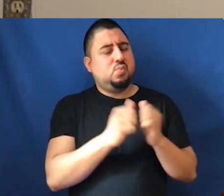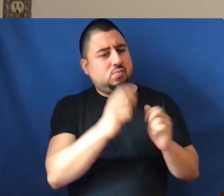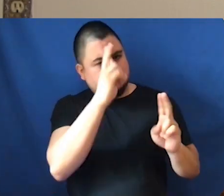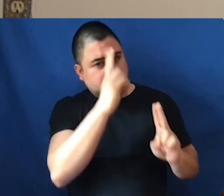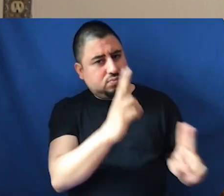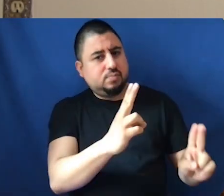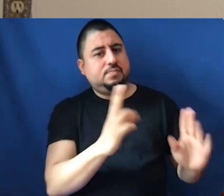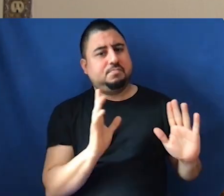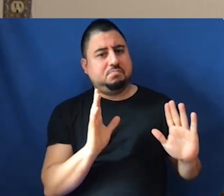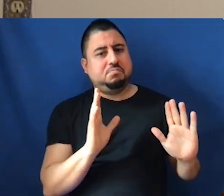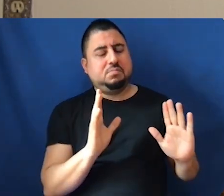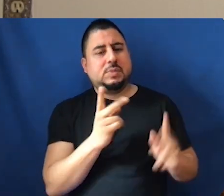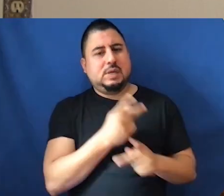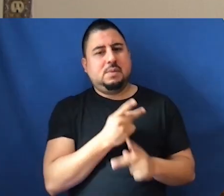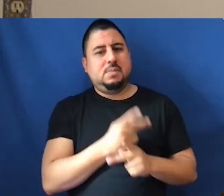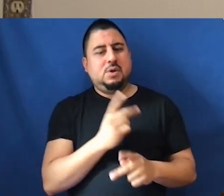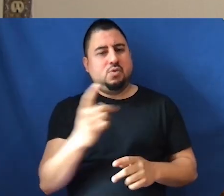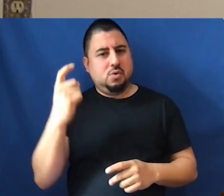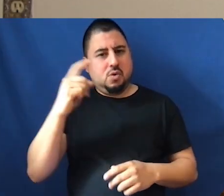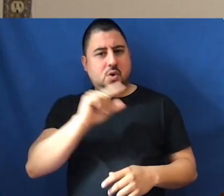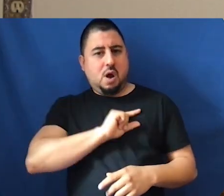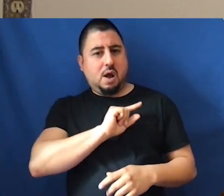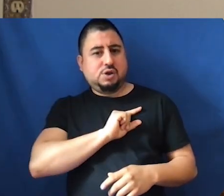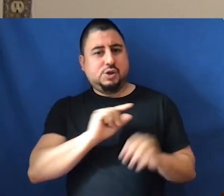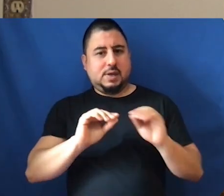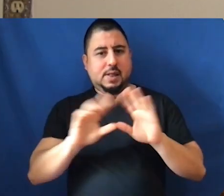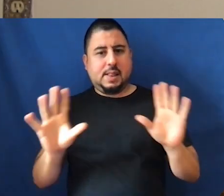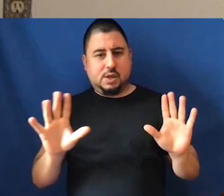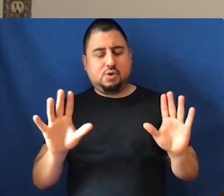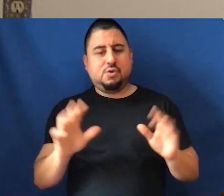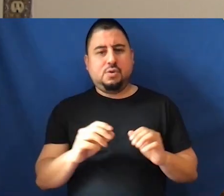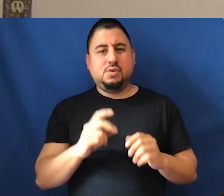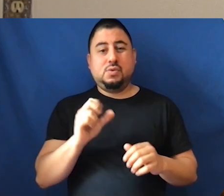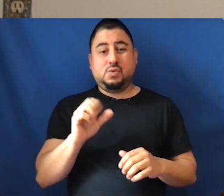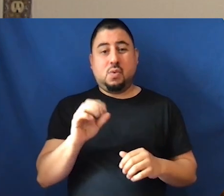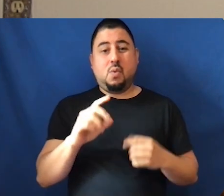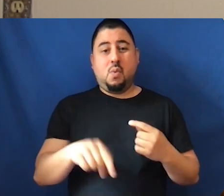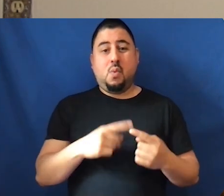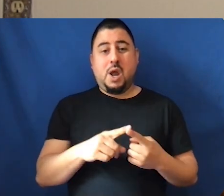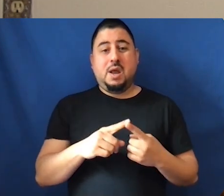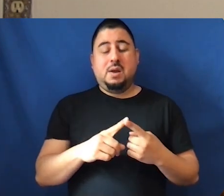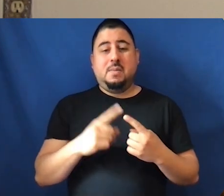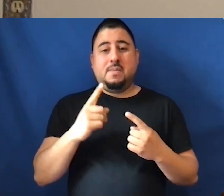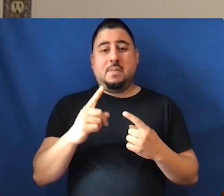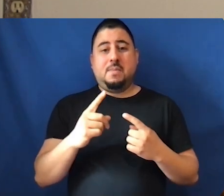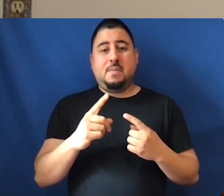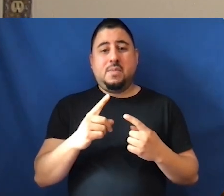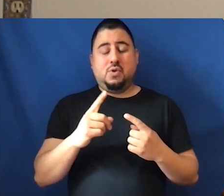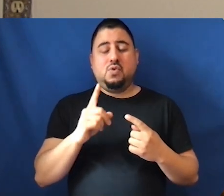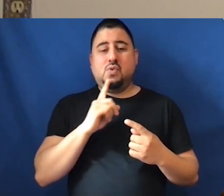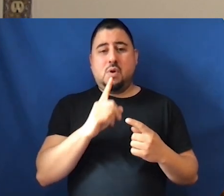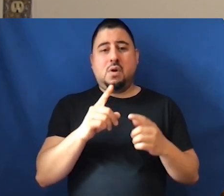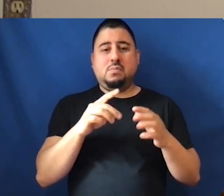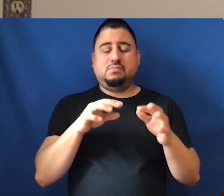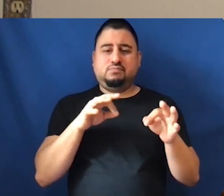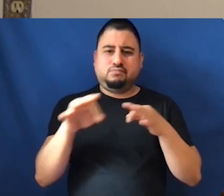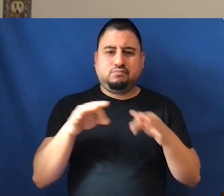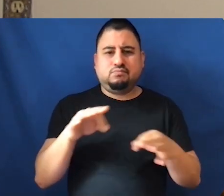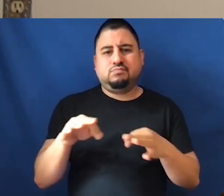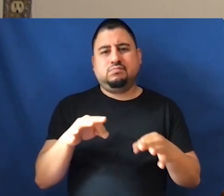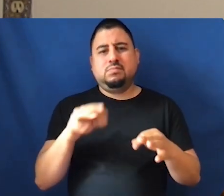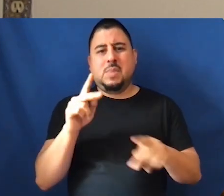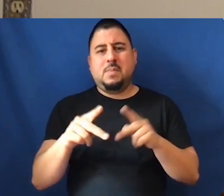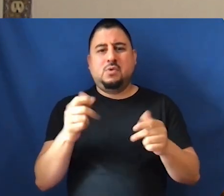reverence, keeping your conscience clear, so that when you are maligned, those